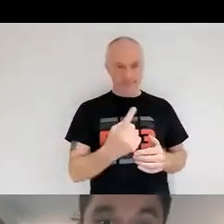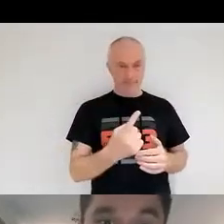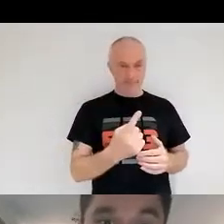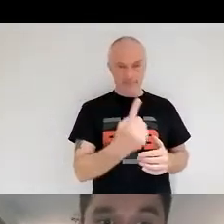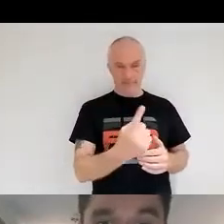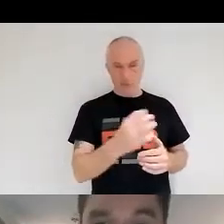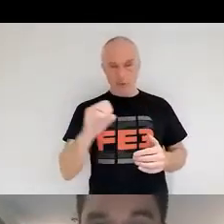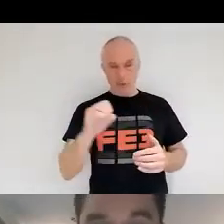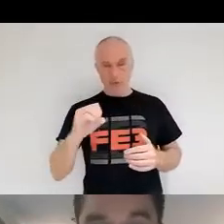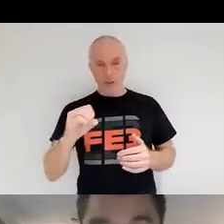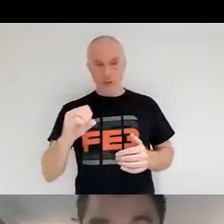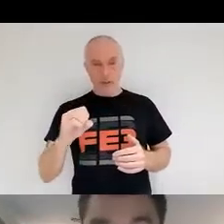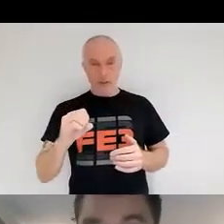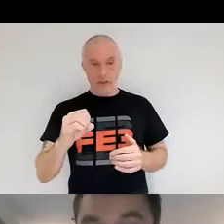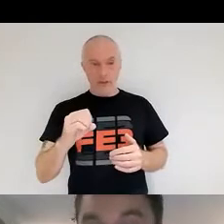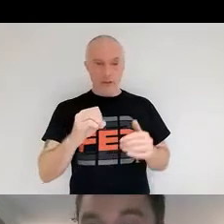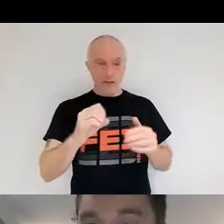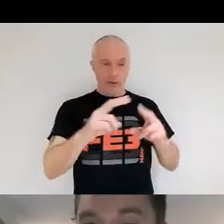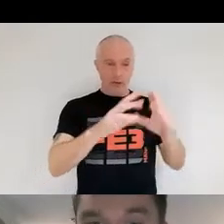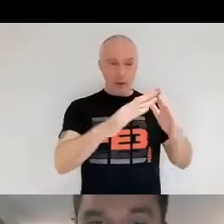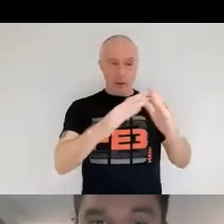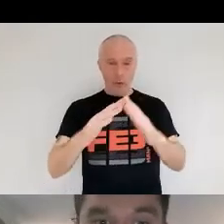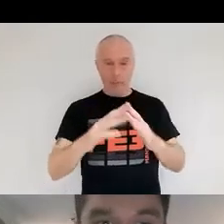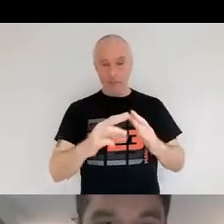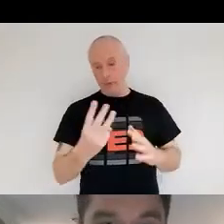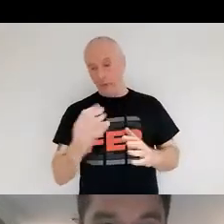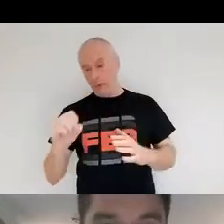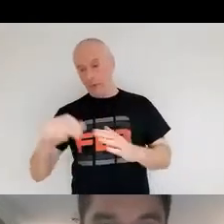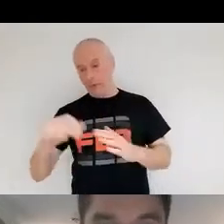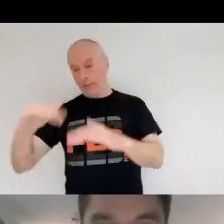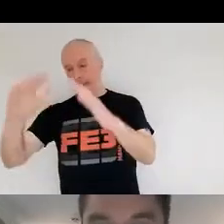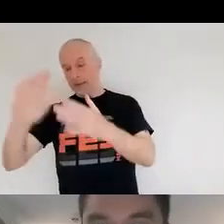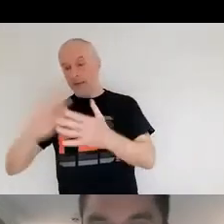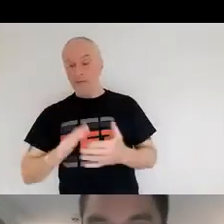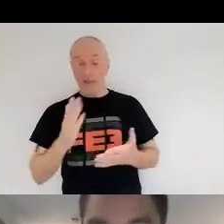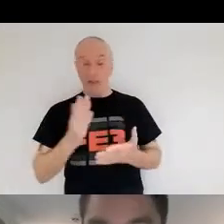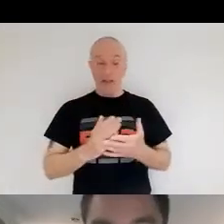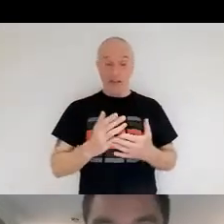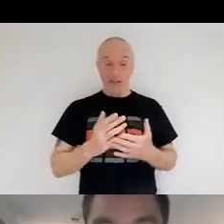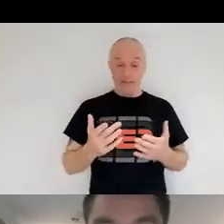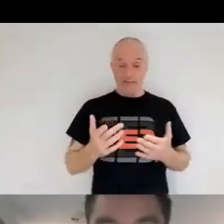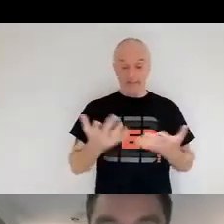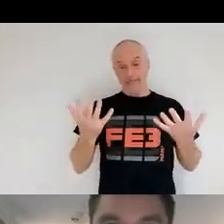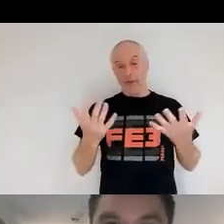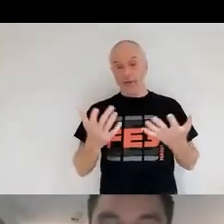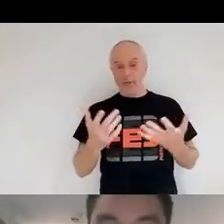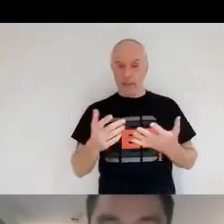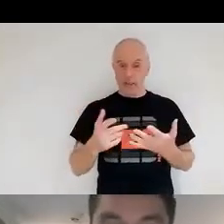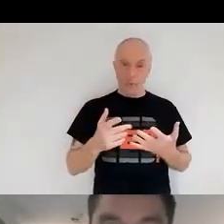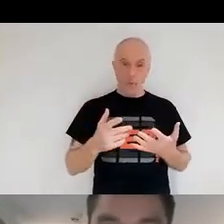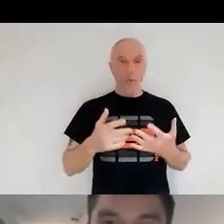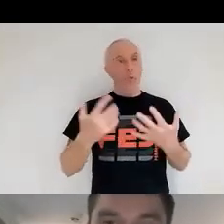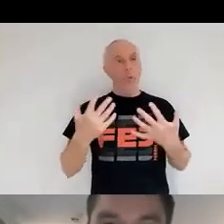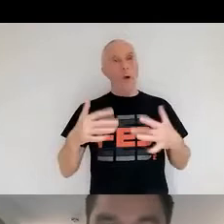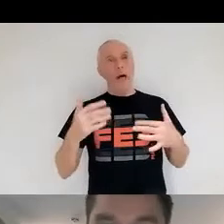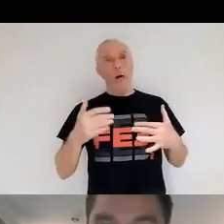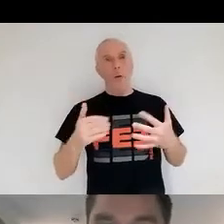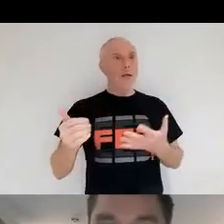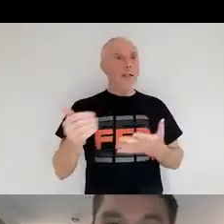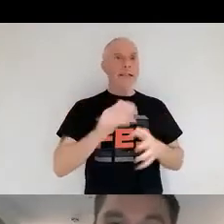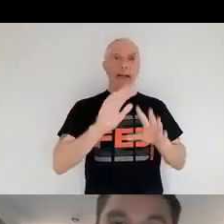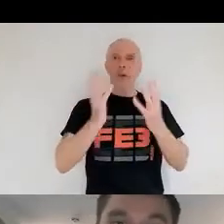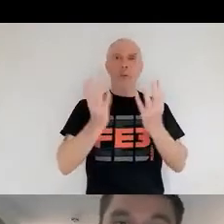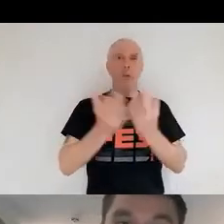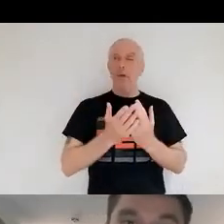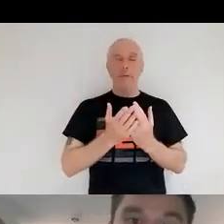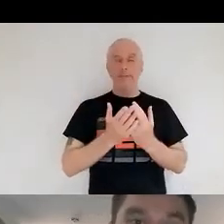university buildings. But the purpose wasn't to save the world. It was to demonstrate that you can transport a blend of hydrogen and natural gas, and you